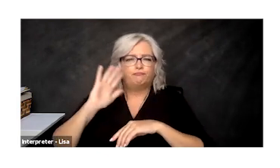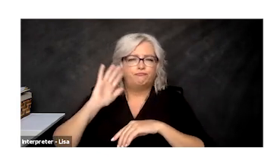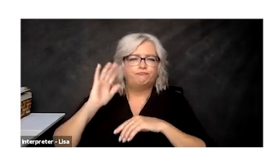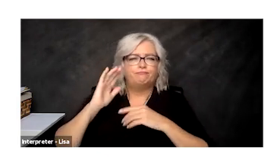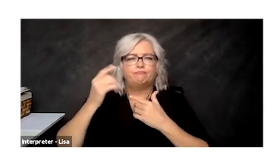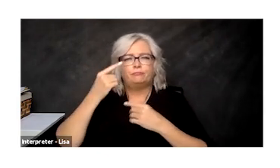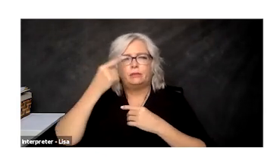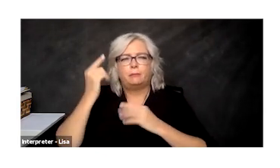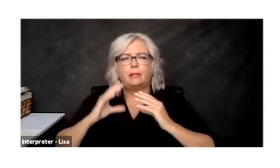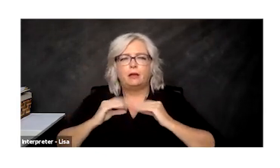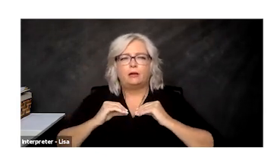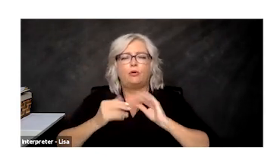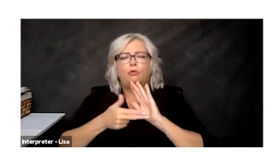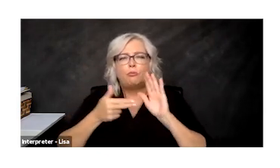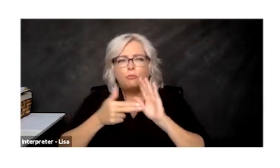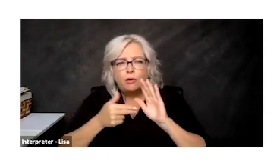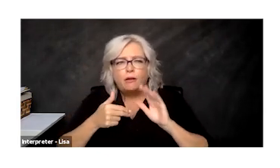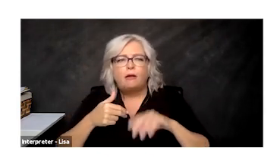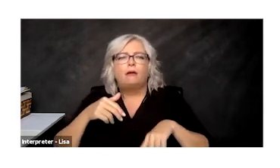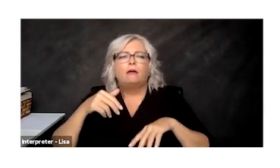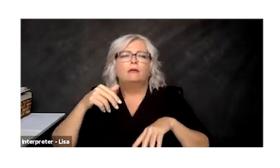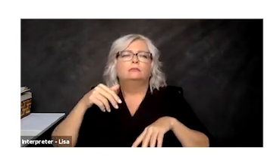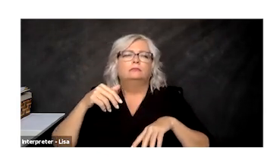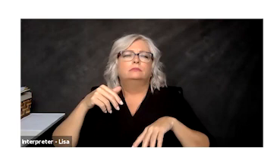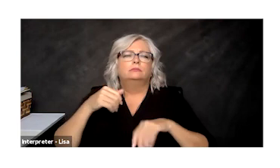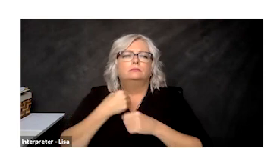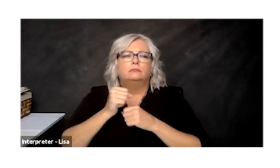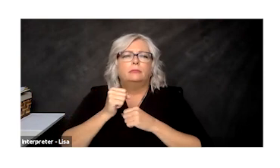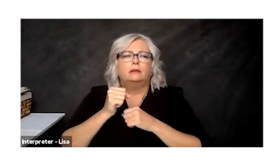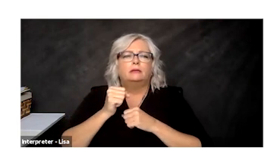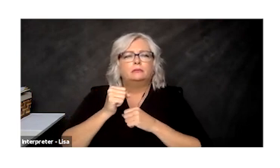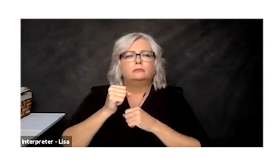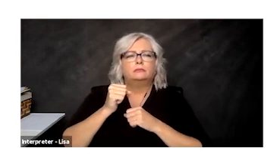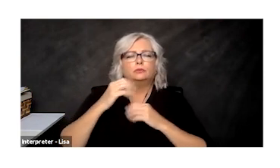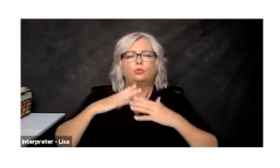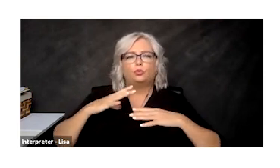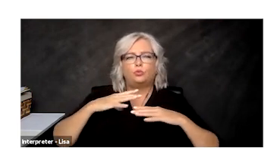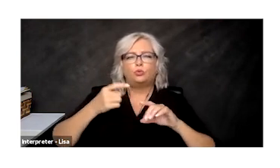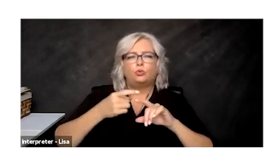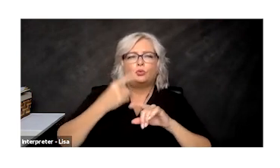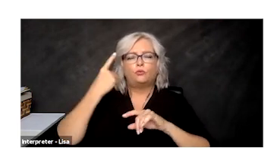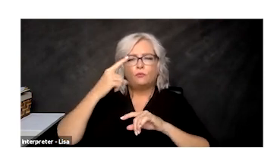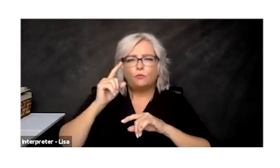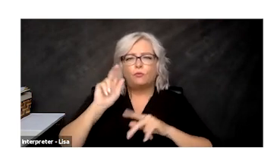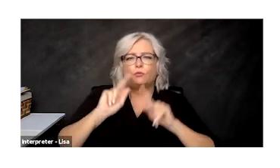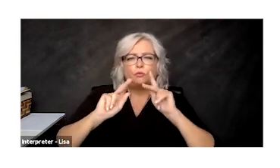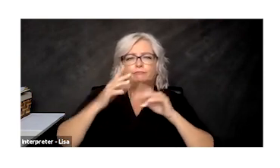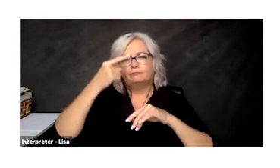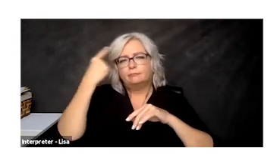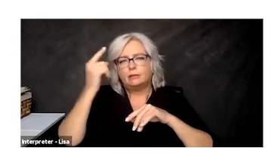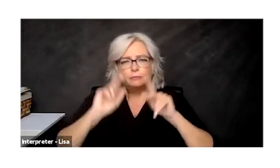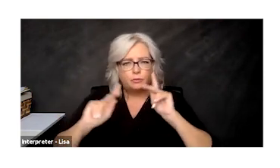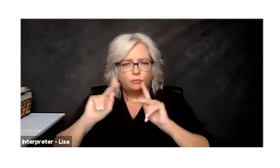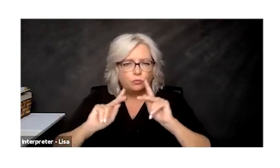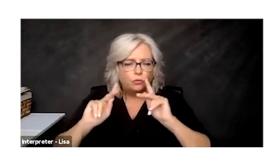Black-owned brands that were making clothes for Black people, and we sort of gotten away from that moment. However, we are seeing sort of